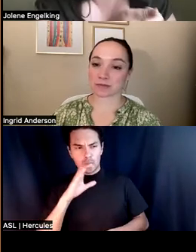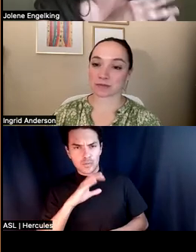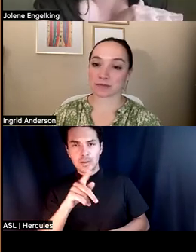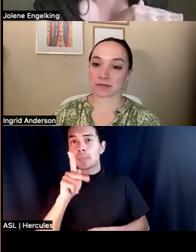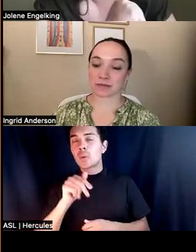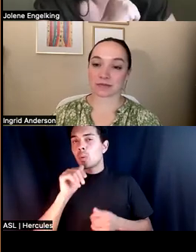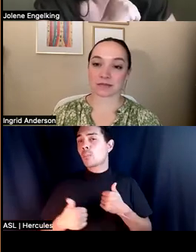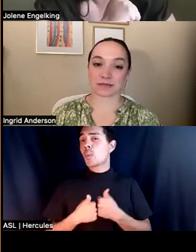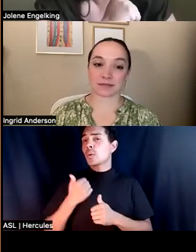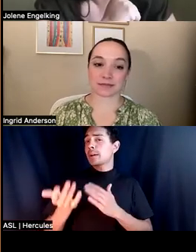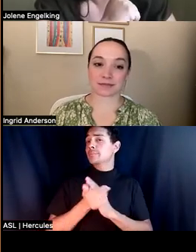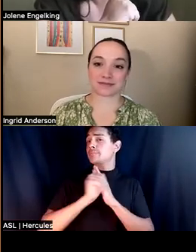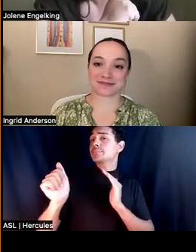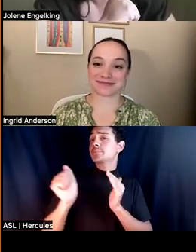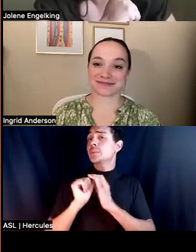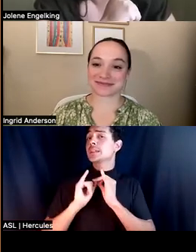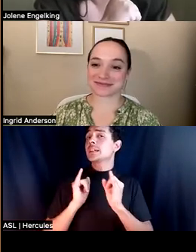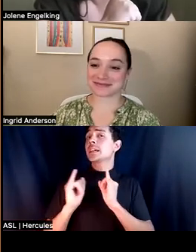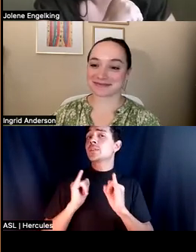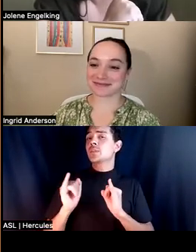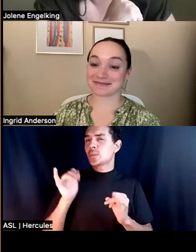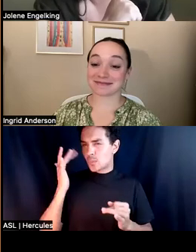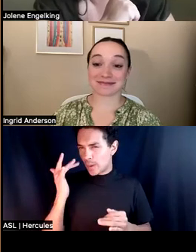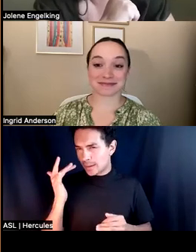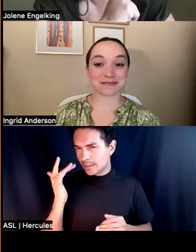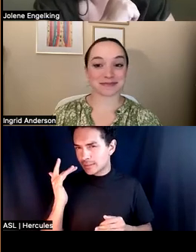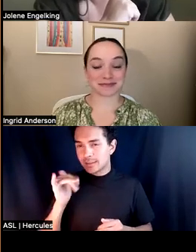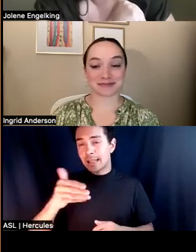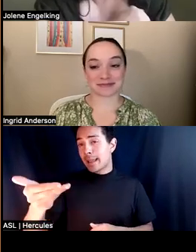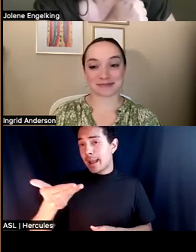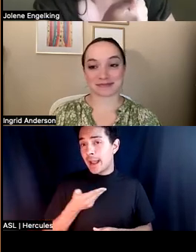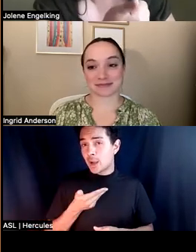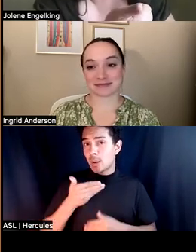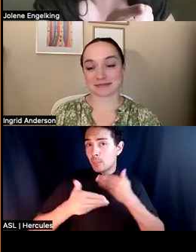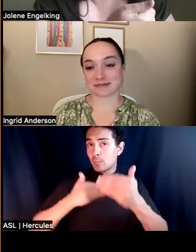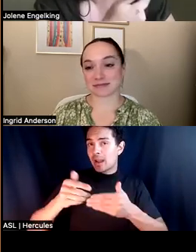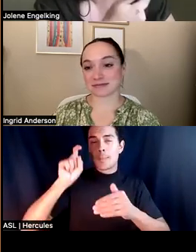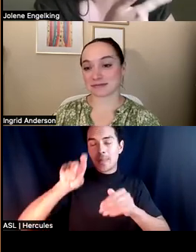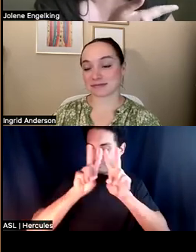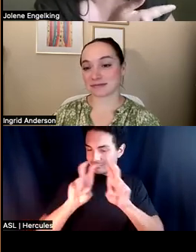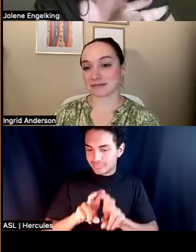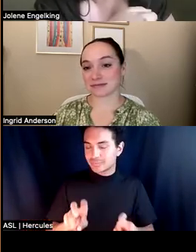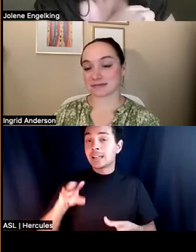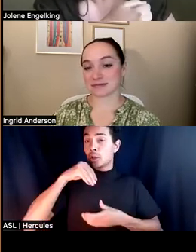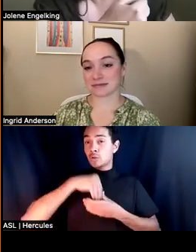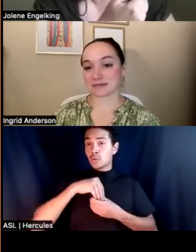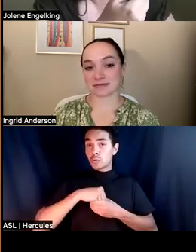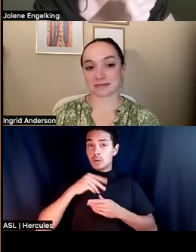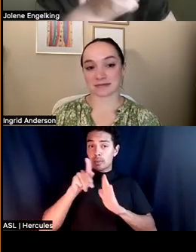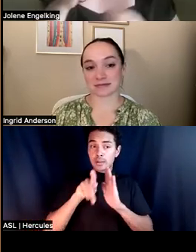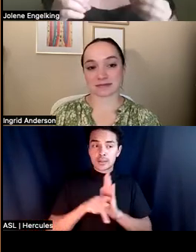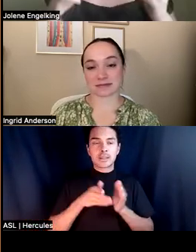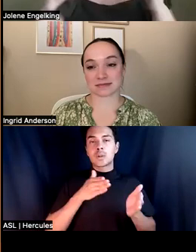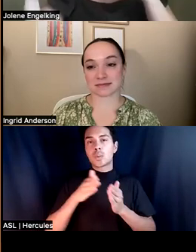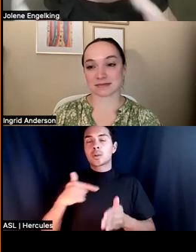interviews or things like that? I could do a whole spiel on how I feel our hiring processes need to be looked at, but our internal policies, our practices, the ways that